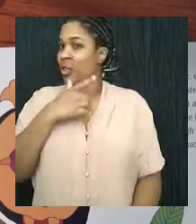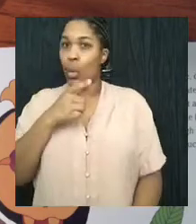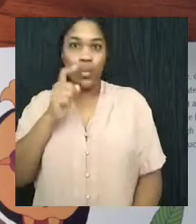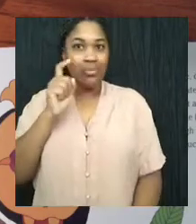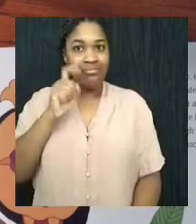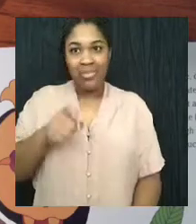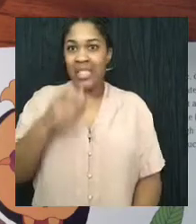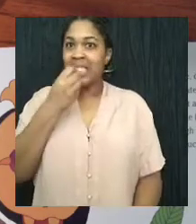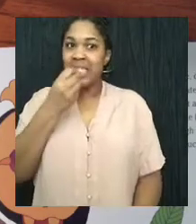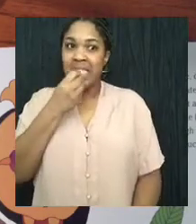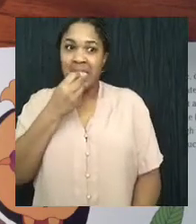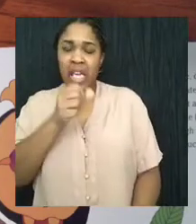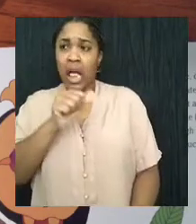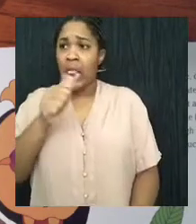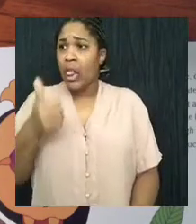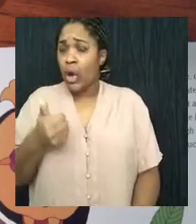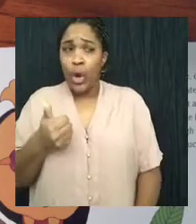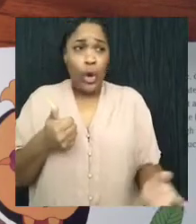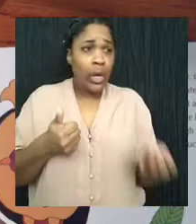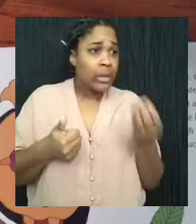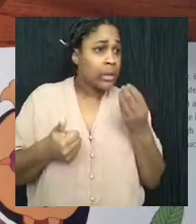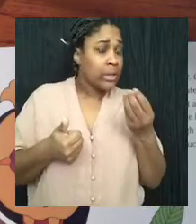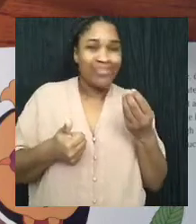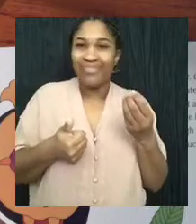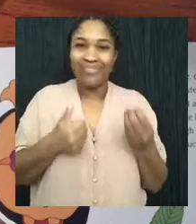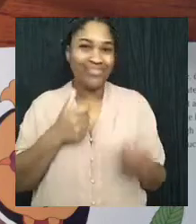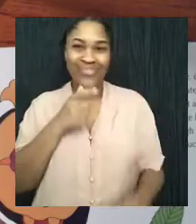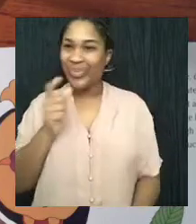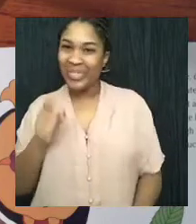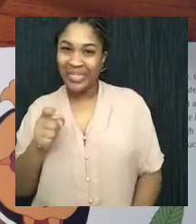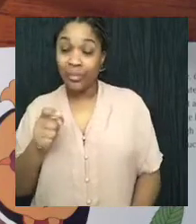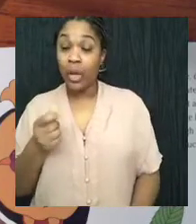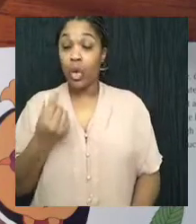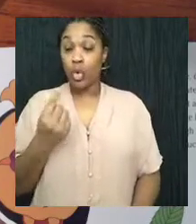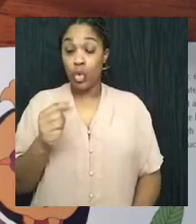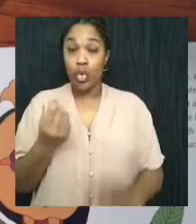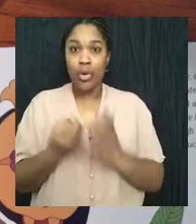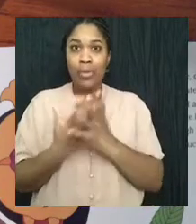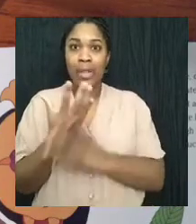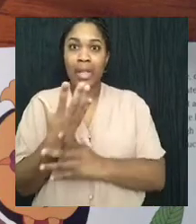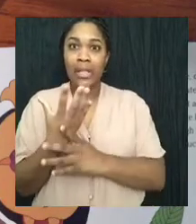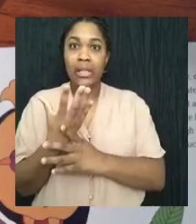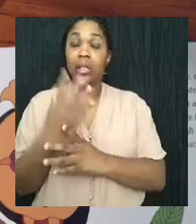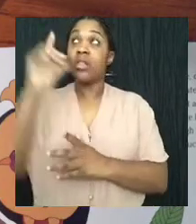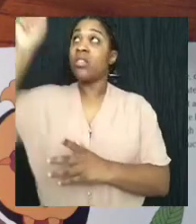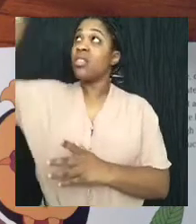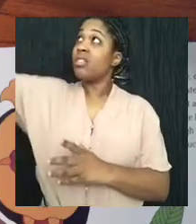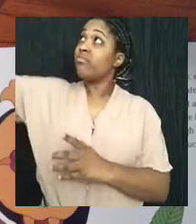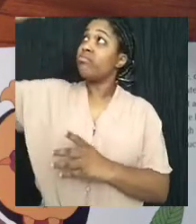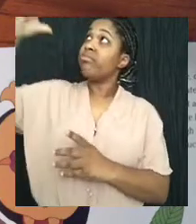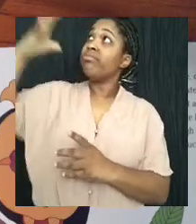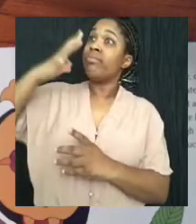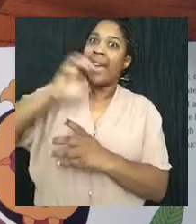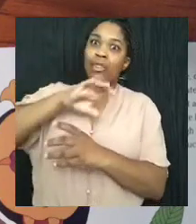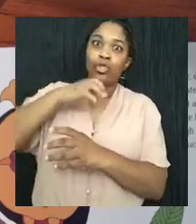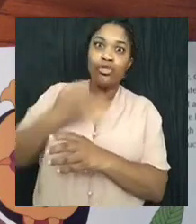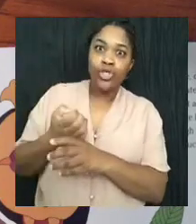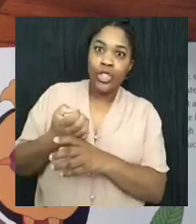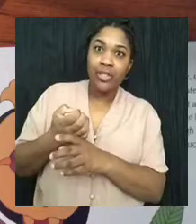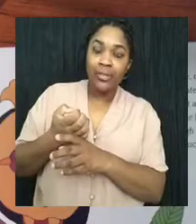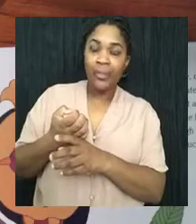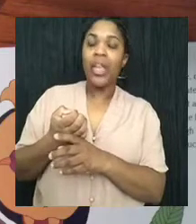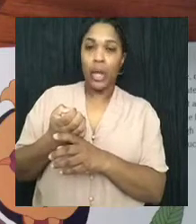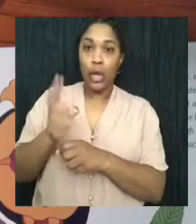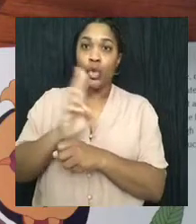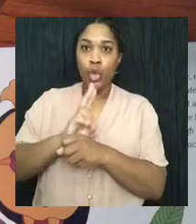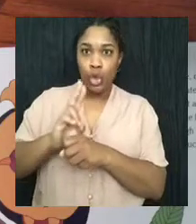eat something else. Green plants take energy from sunlight. They use it to make